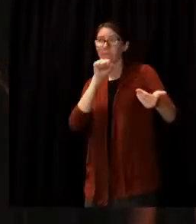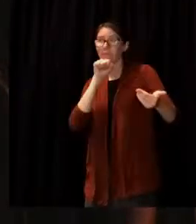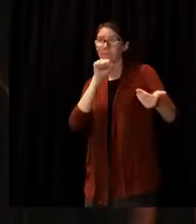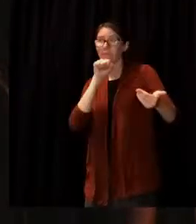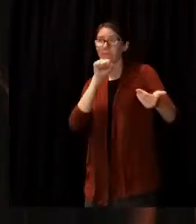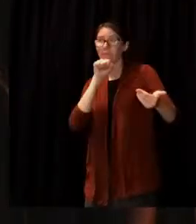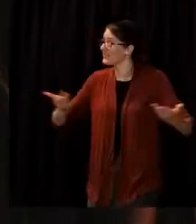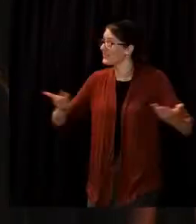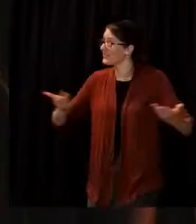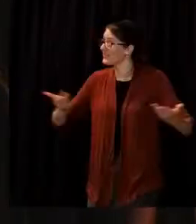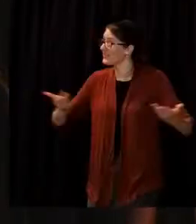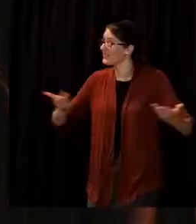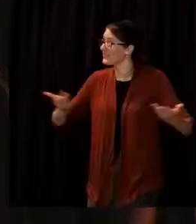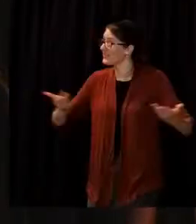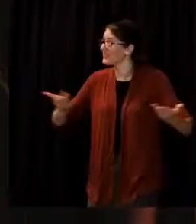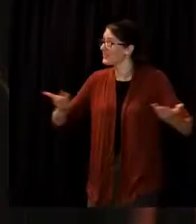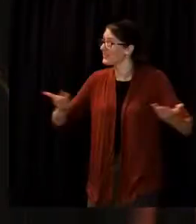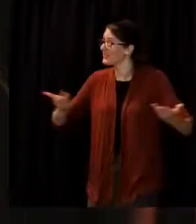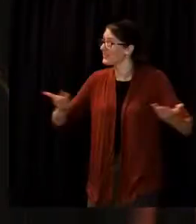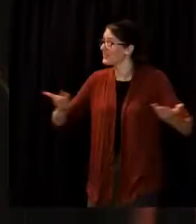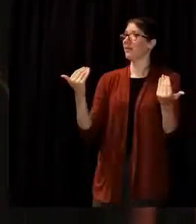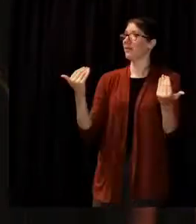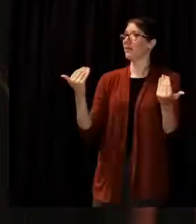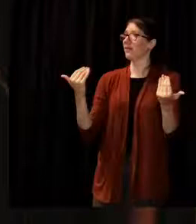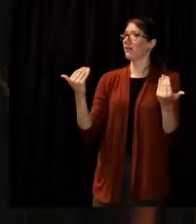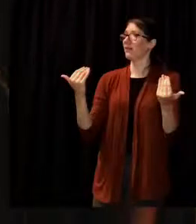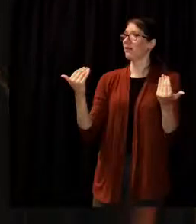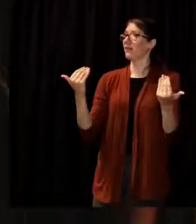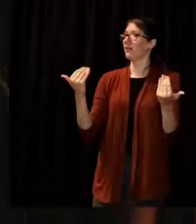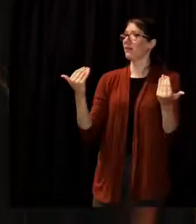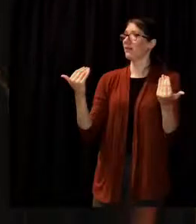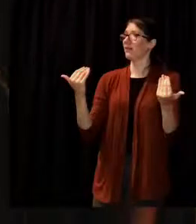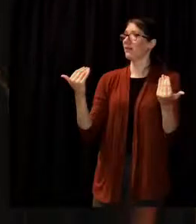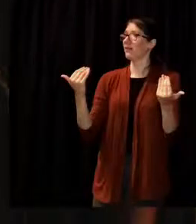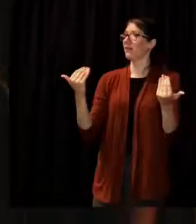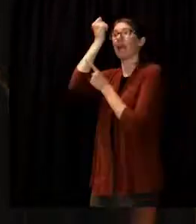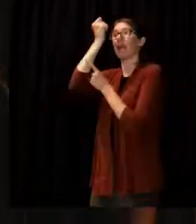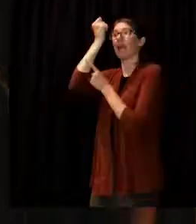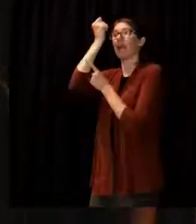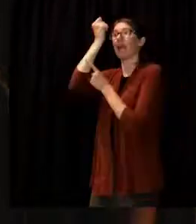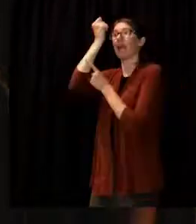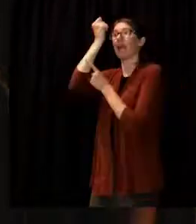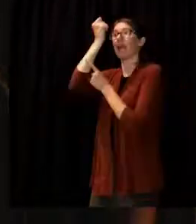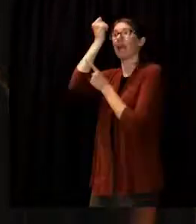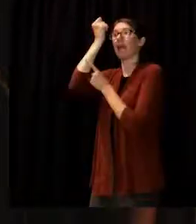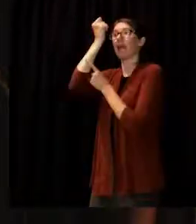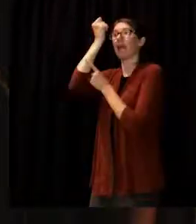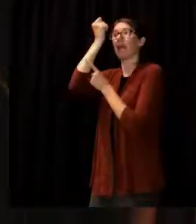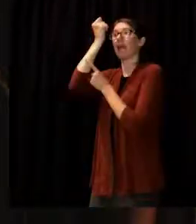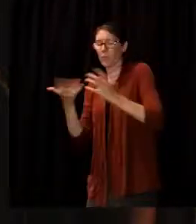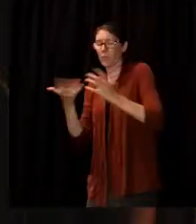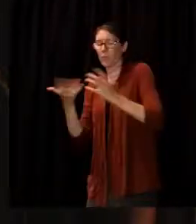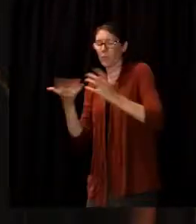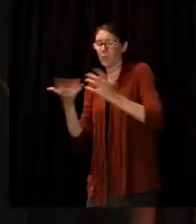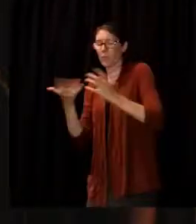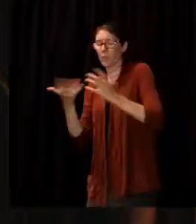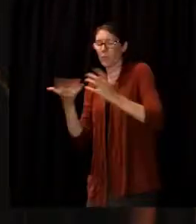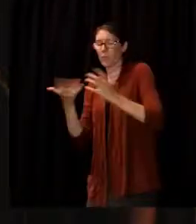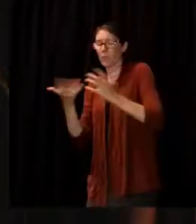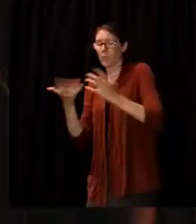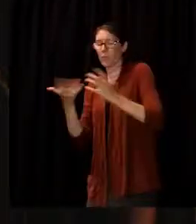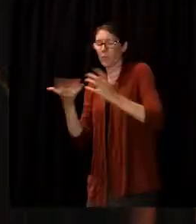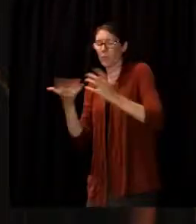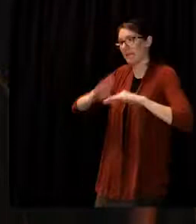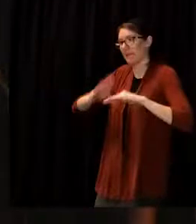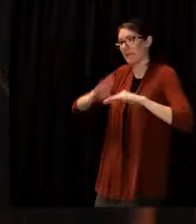here. So y'all come on. It comes back to your theology demonstrated by what you're providing in a building. We